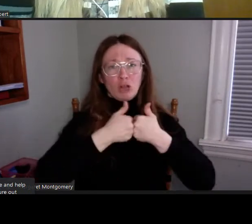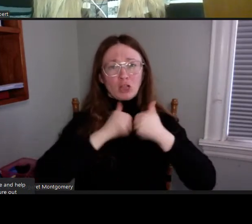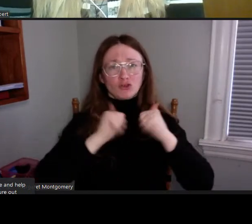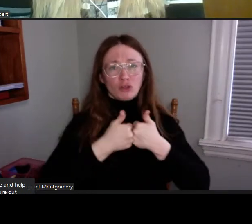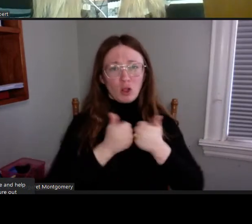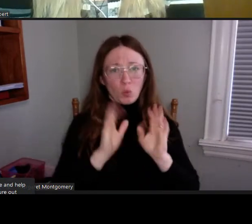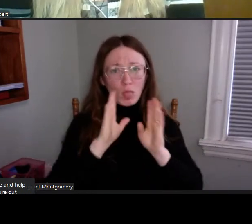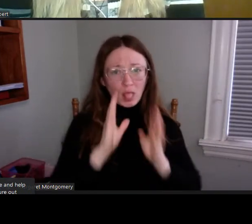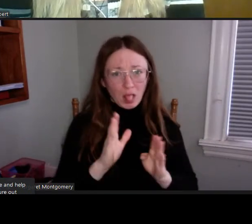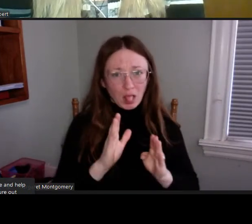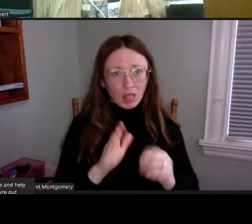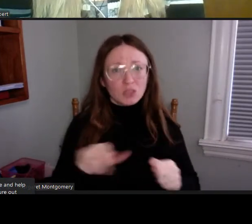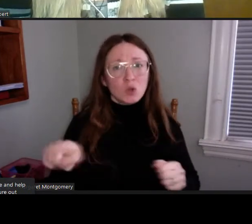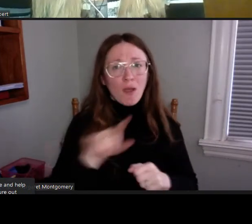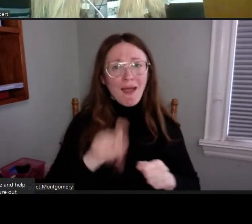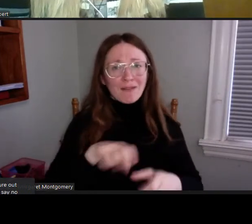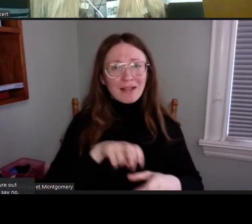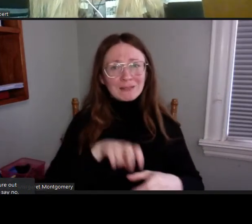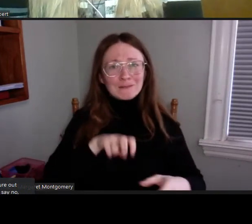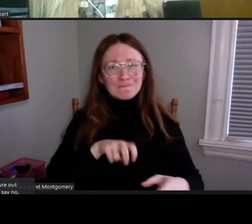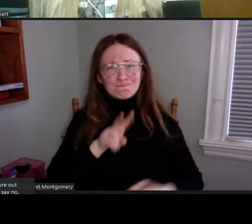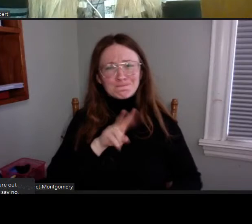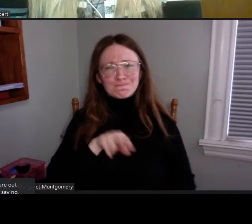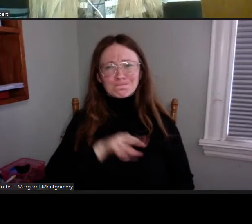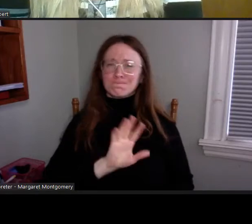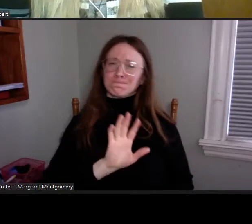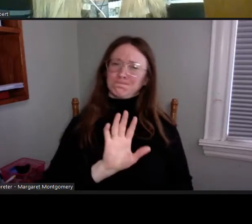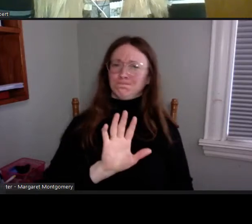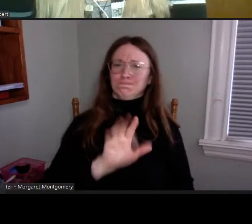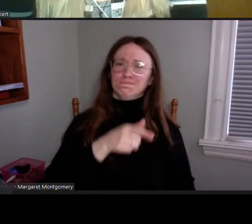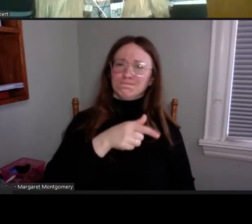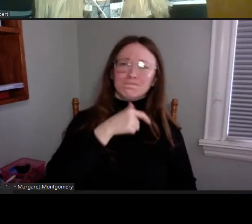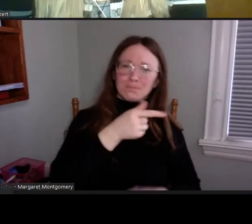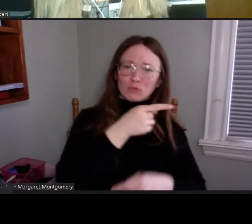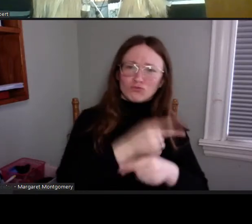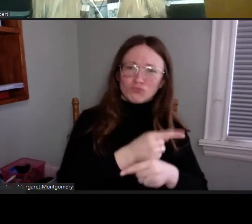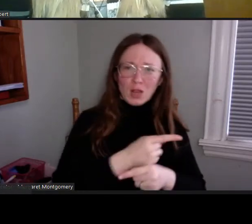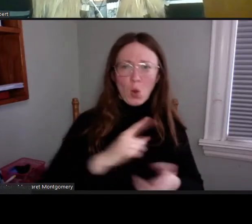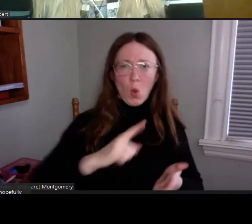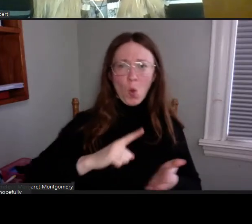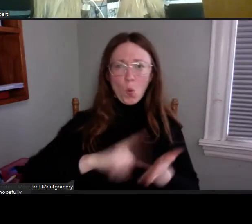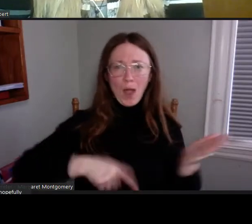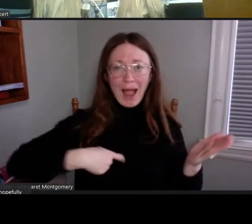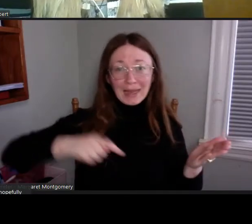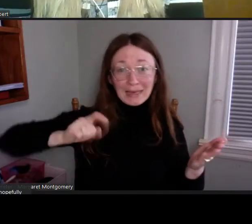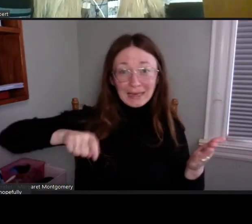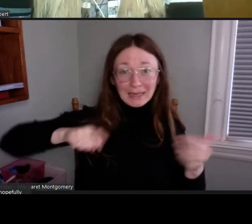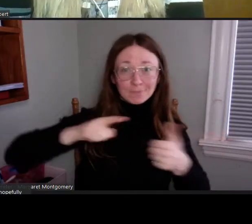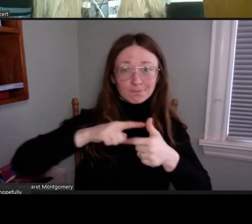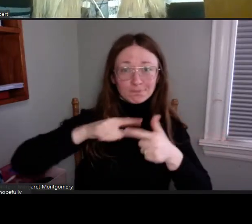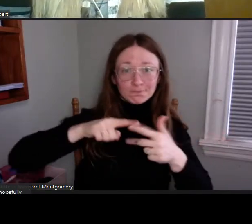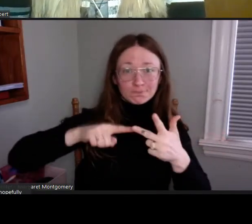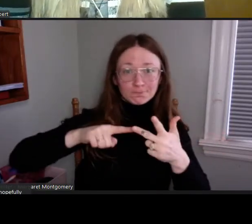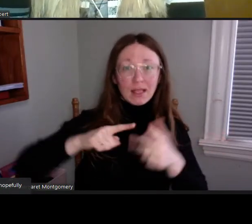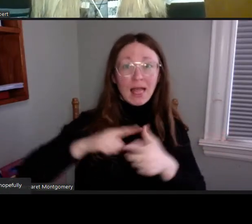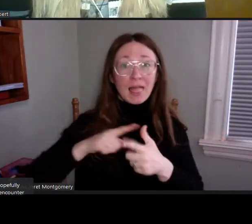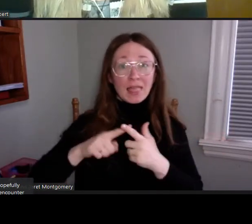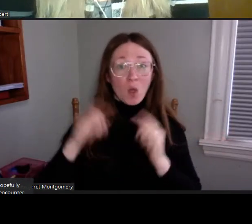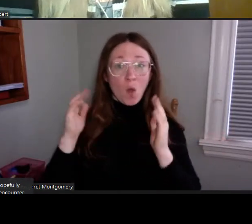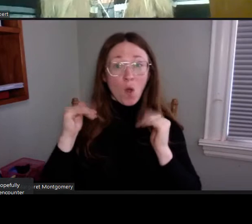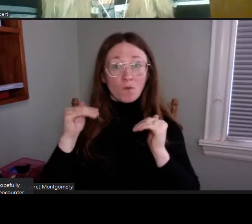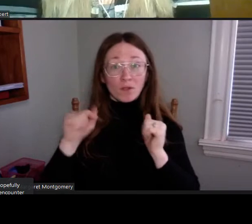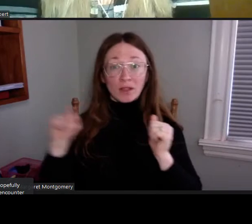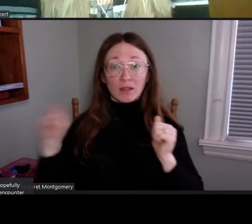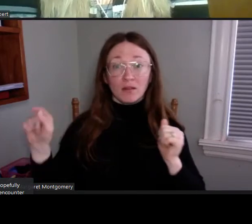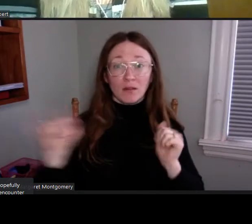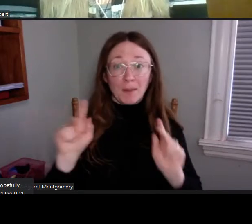and being able to speak up and say, no, this is what I need, or this is what needs to be done. And hopefully having people around you that you encounter that are open to